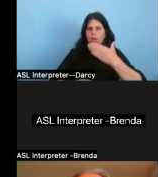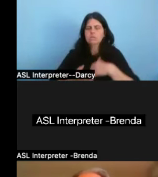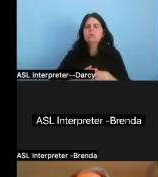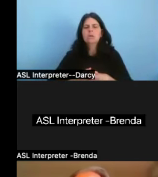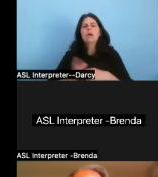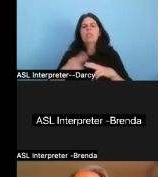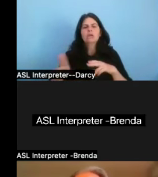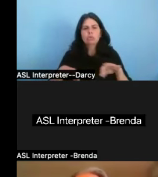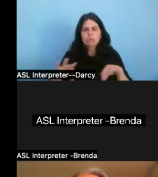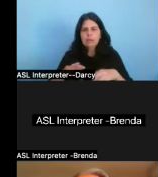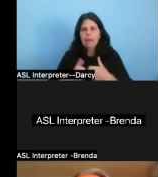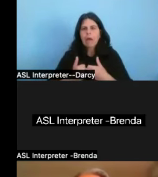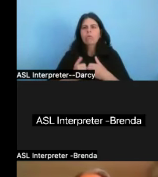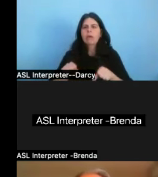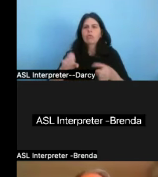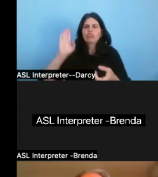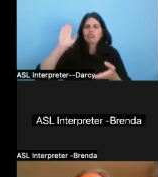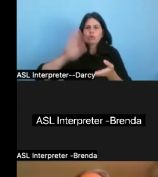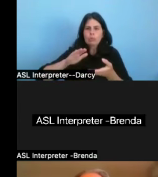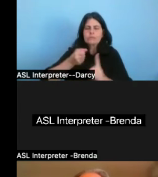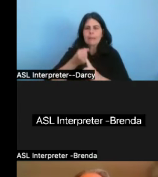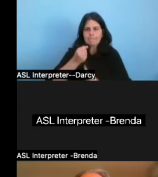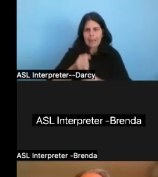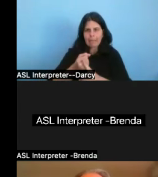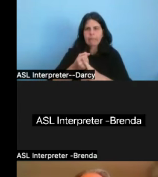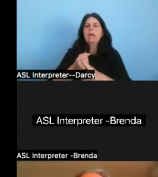how we can reduce the impacts and work together to do that.